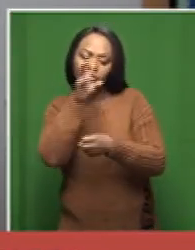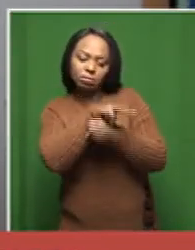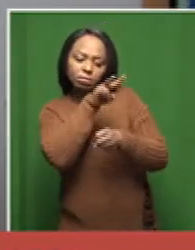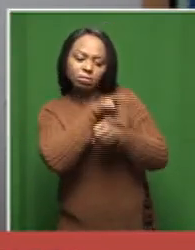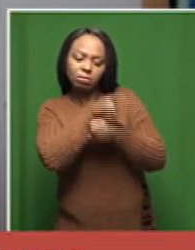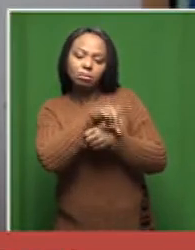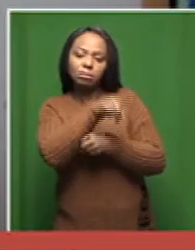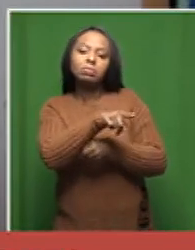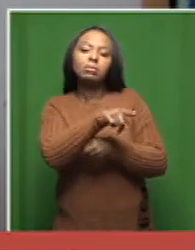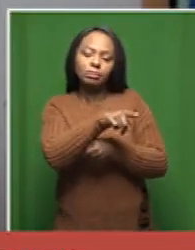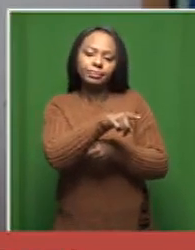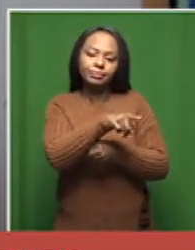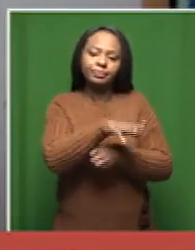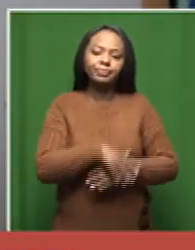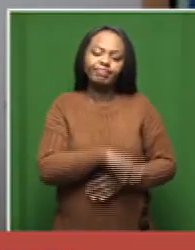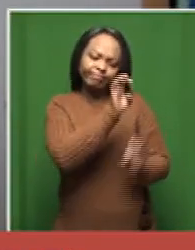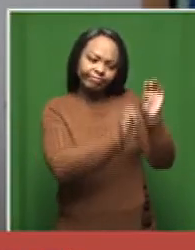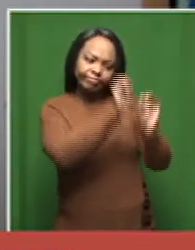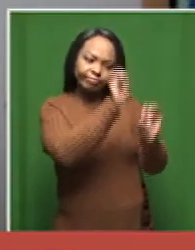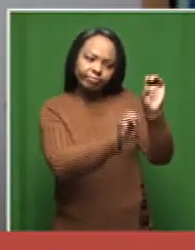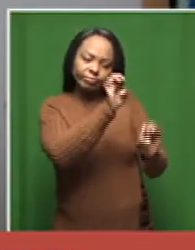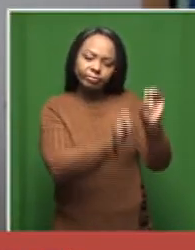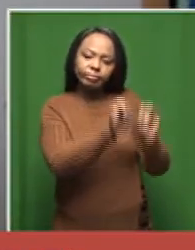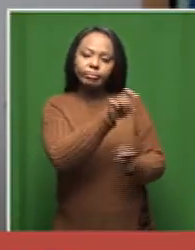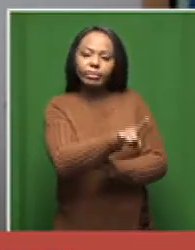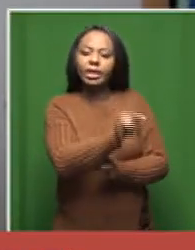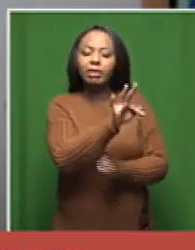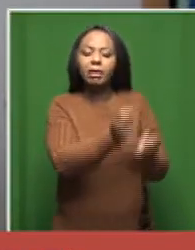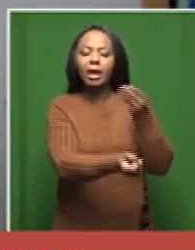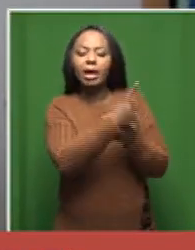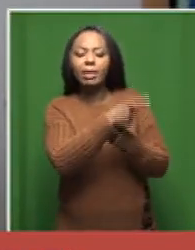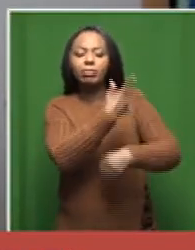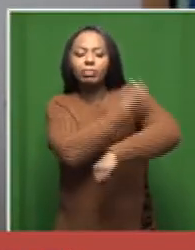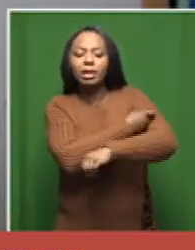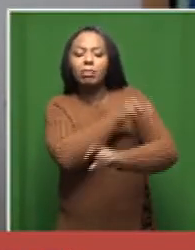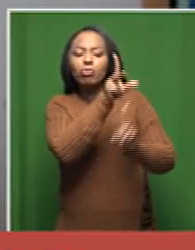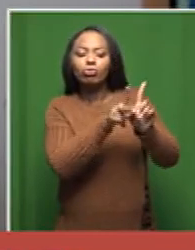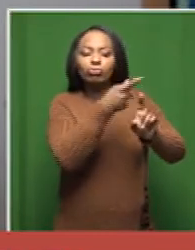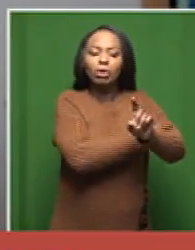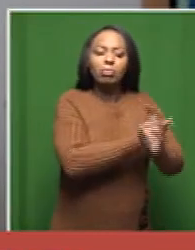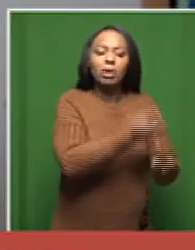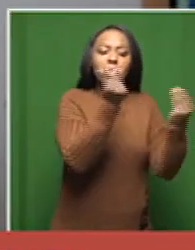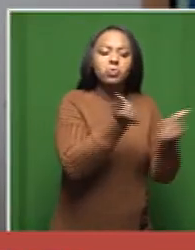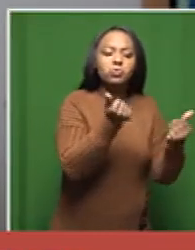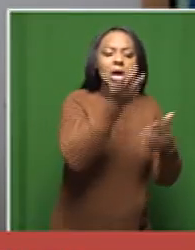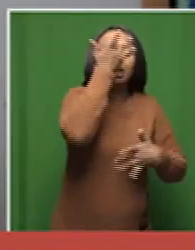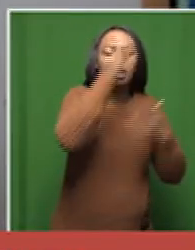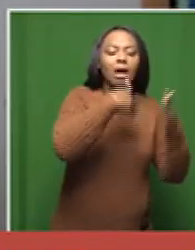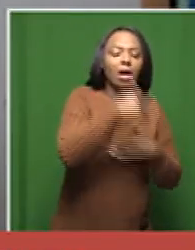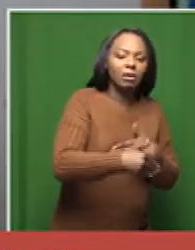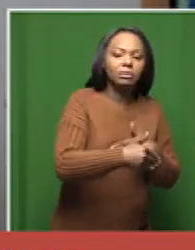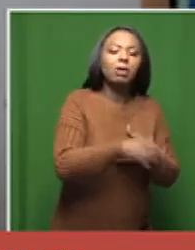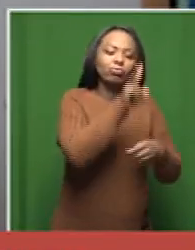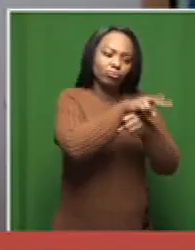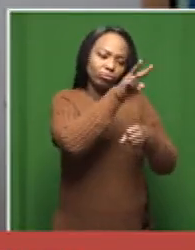this, and they will examine all these adverse events and see, is it due to the vaccine? And so far we haven't had any